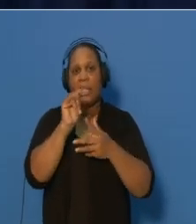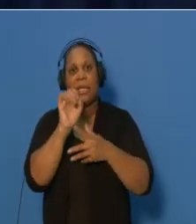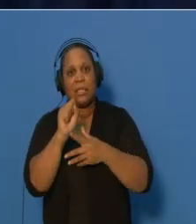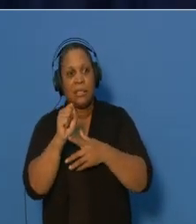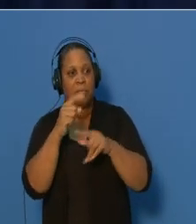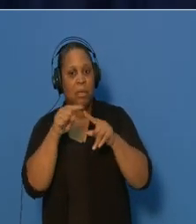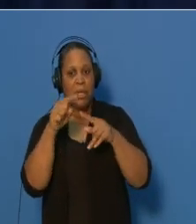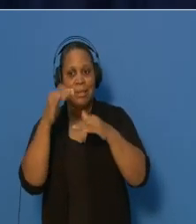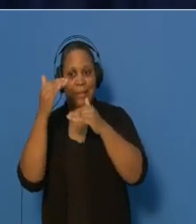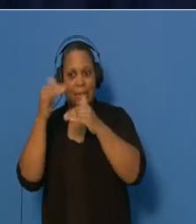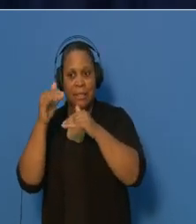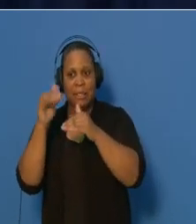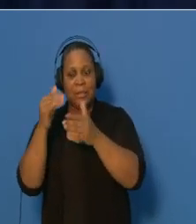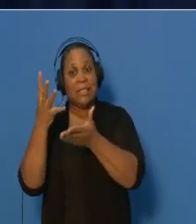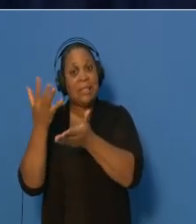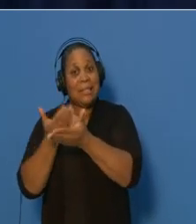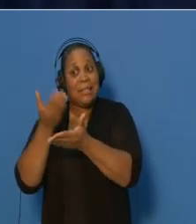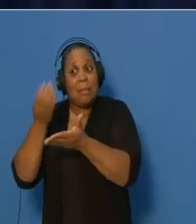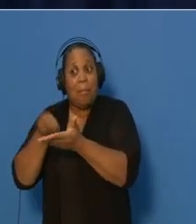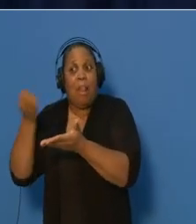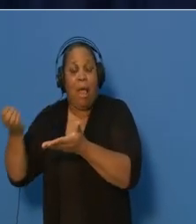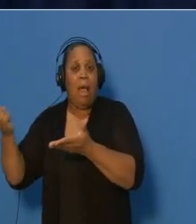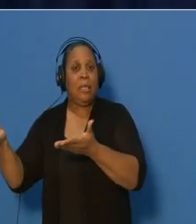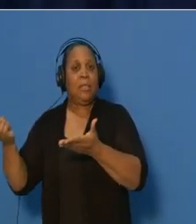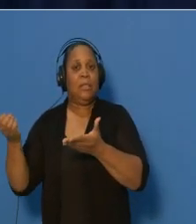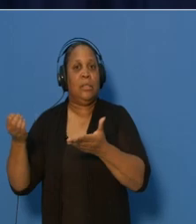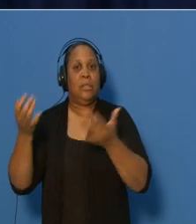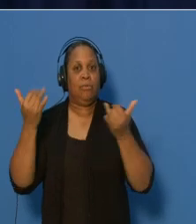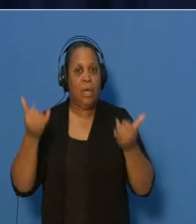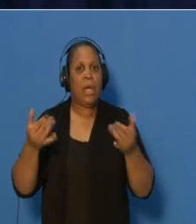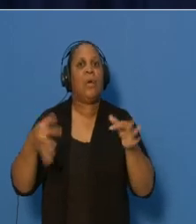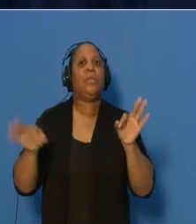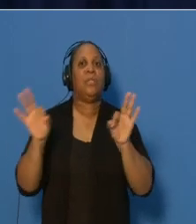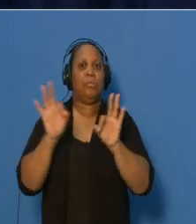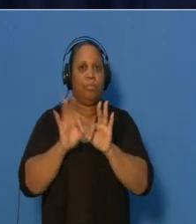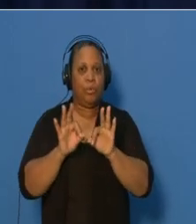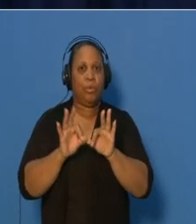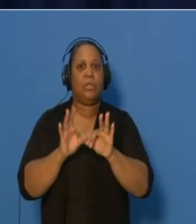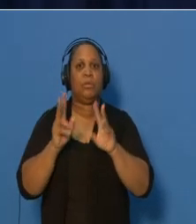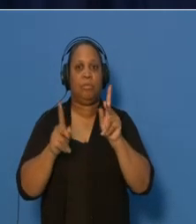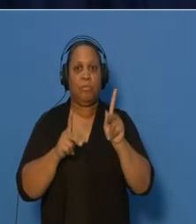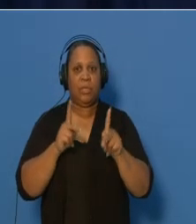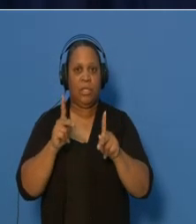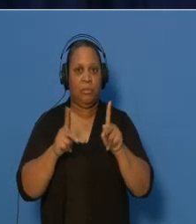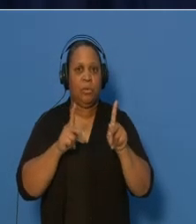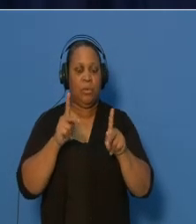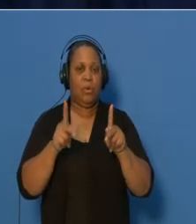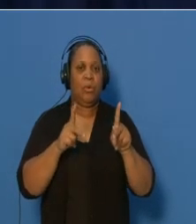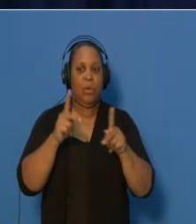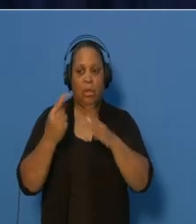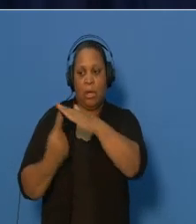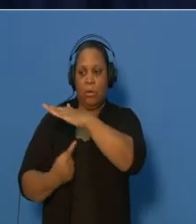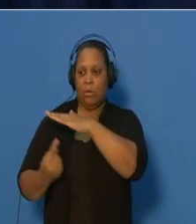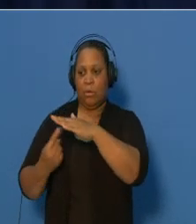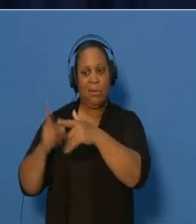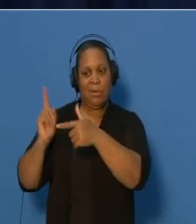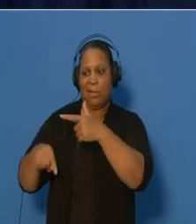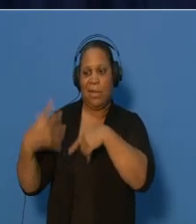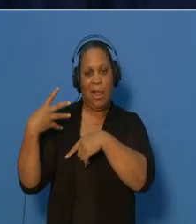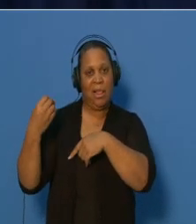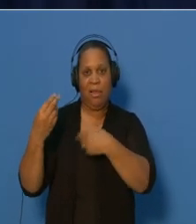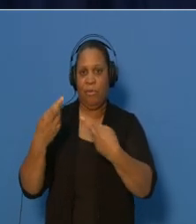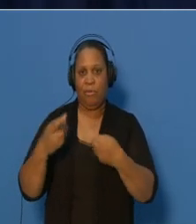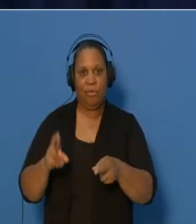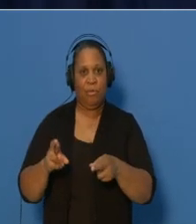limited number of testing supplies. At this point in time, it is most important. Those are persons who are on 14-day self-quarantine who can't leave their rooms. Those